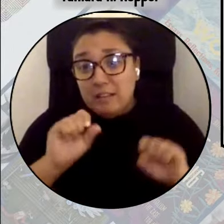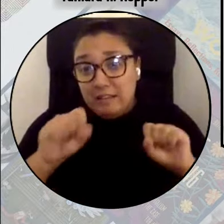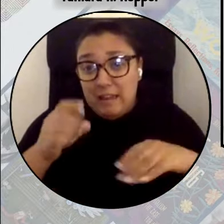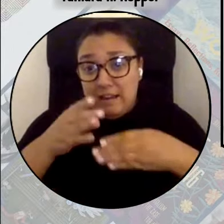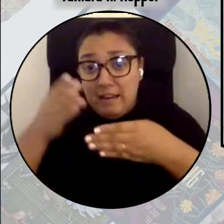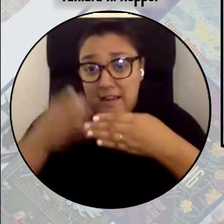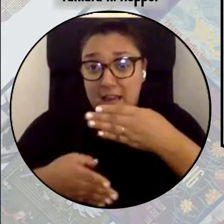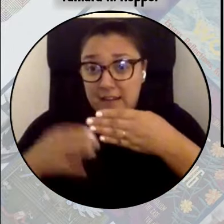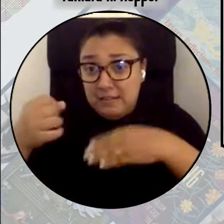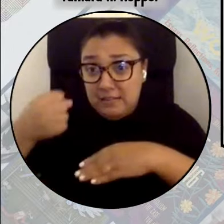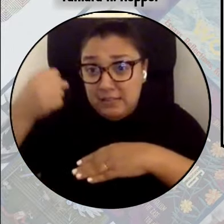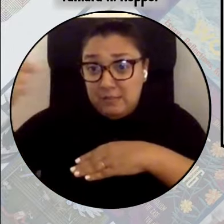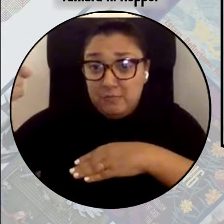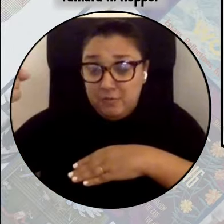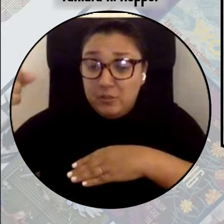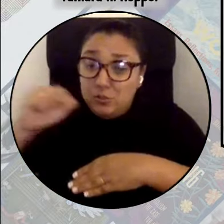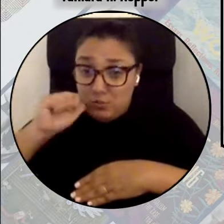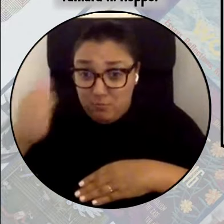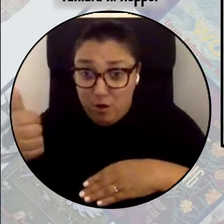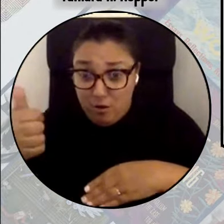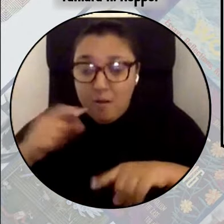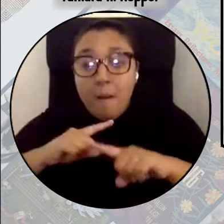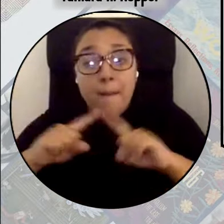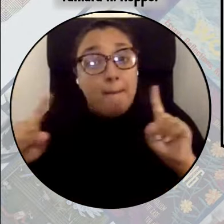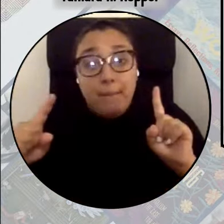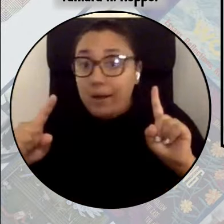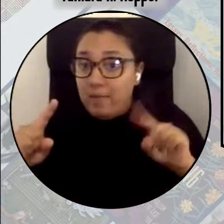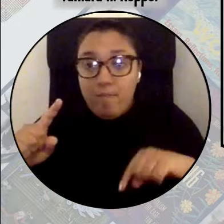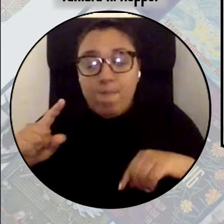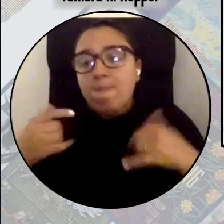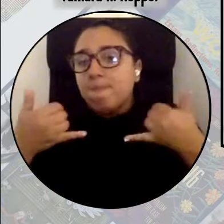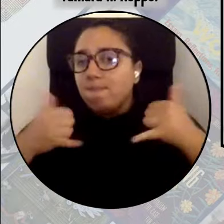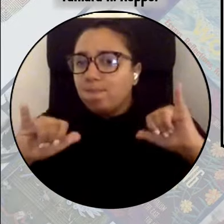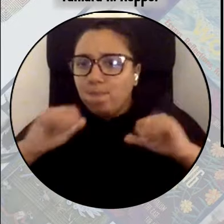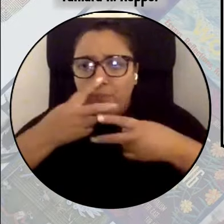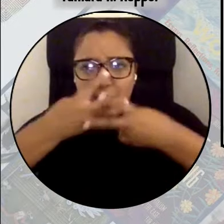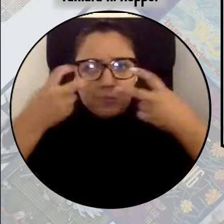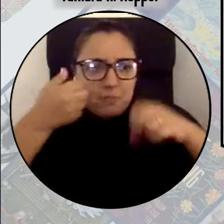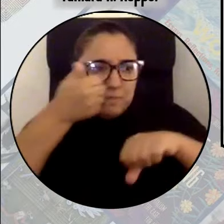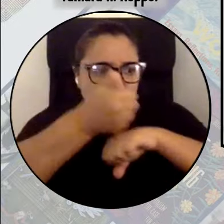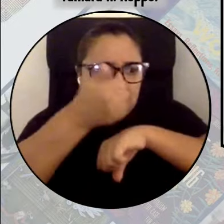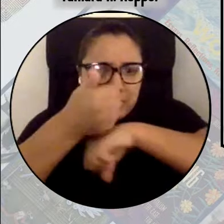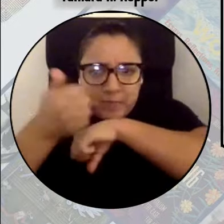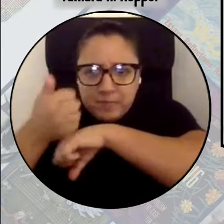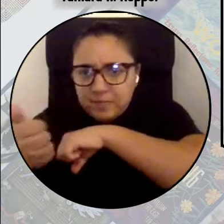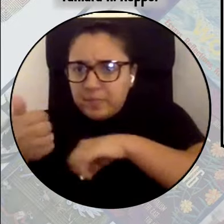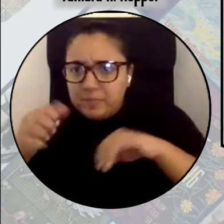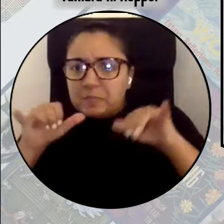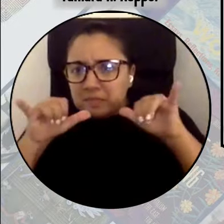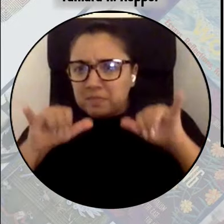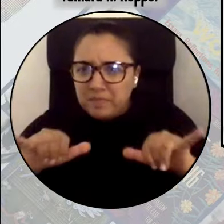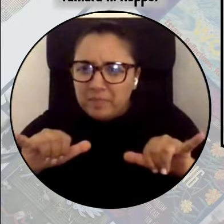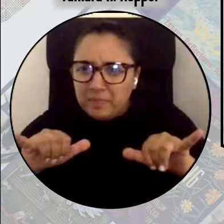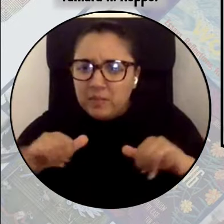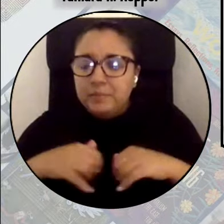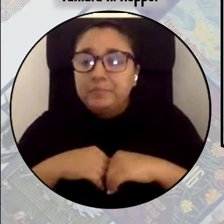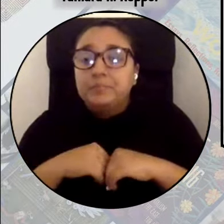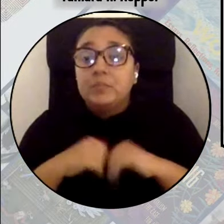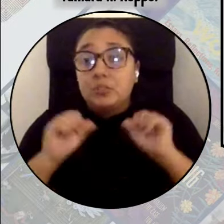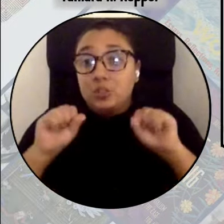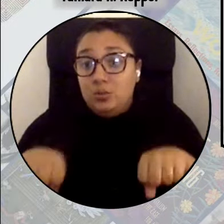that would not stop the criminal punishment of immigrants and everybody else, right? And so you could actually end deportations without